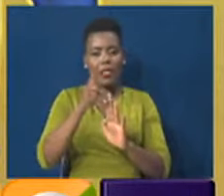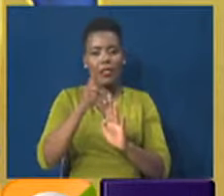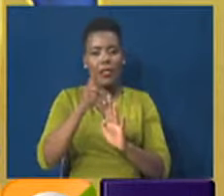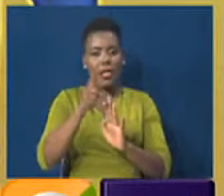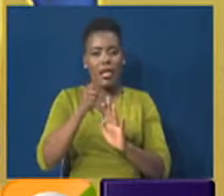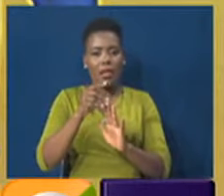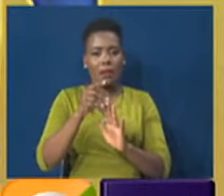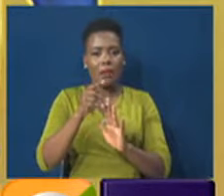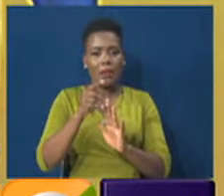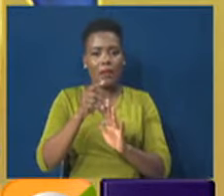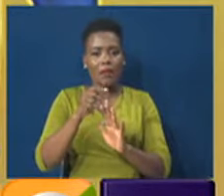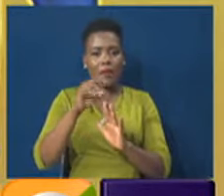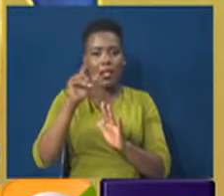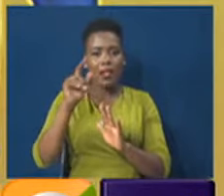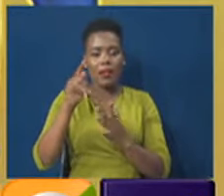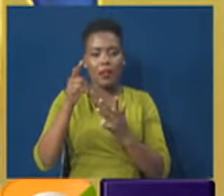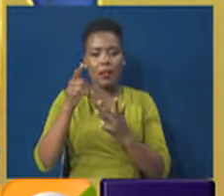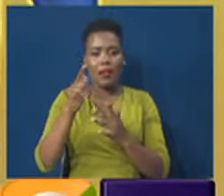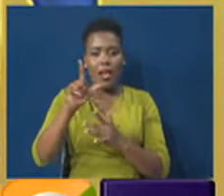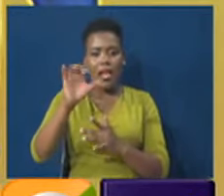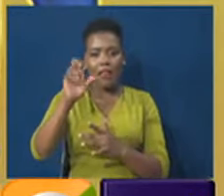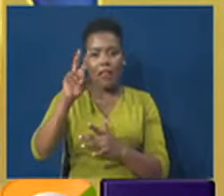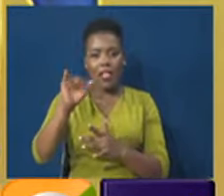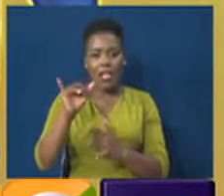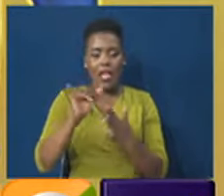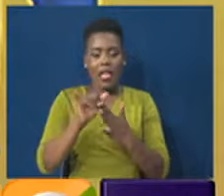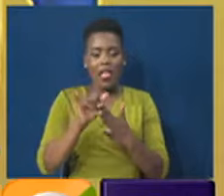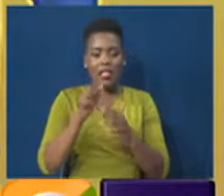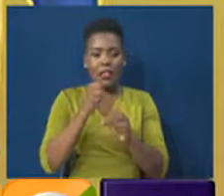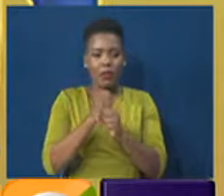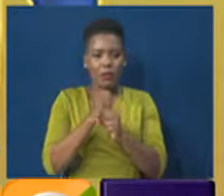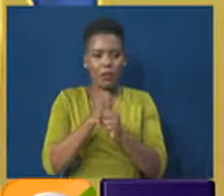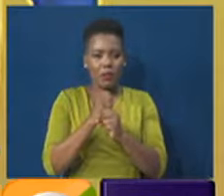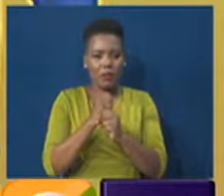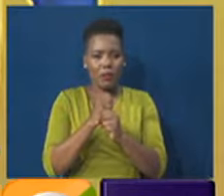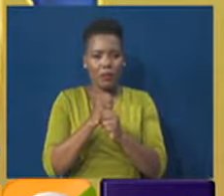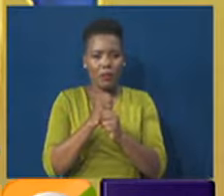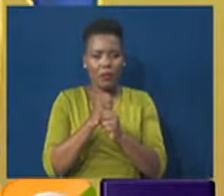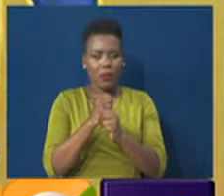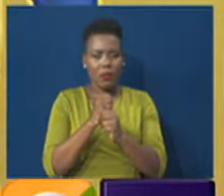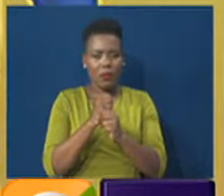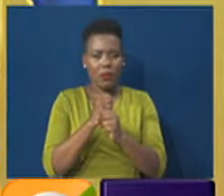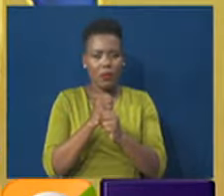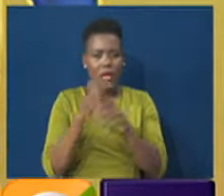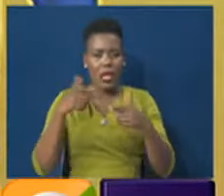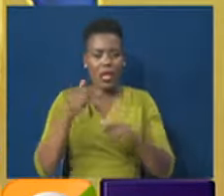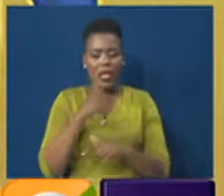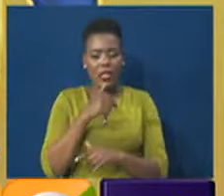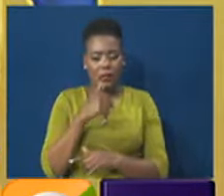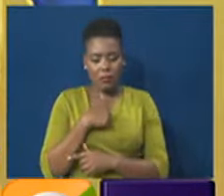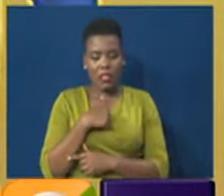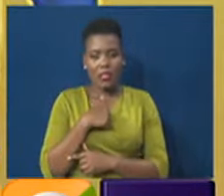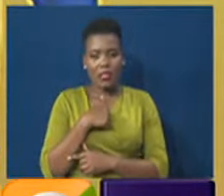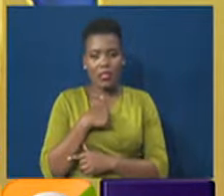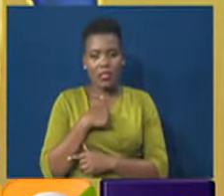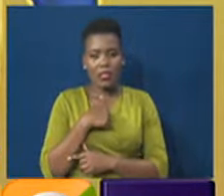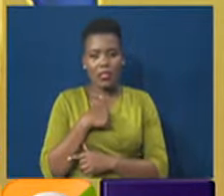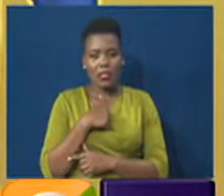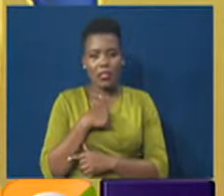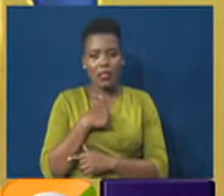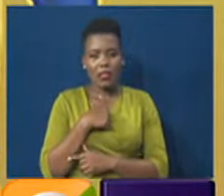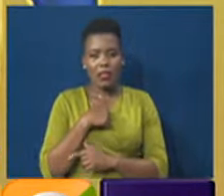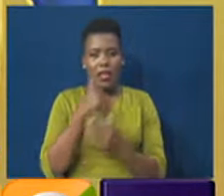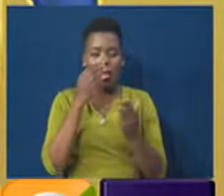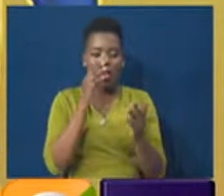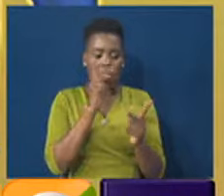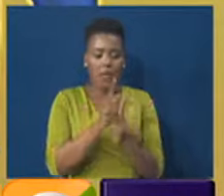of this PDL is what we call making hay when the sun shines. That let me accumulate some money